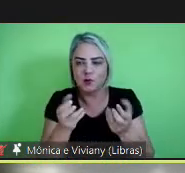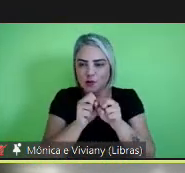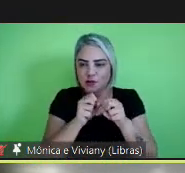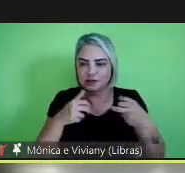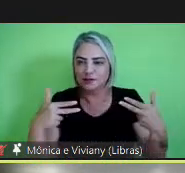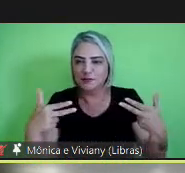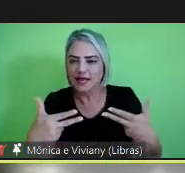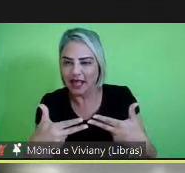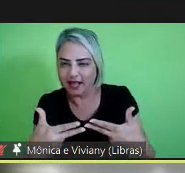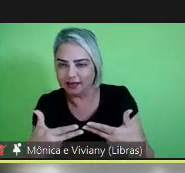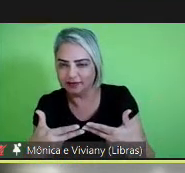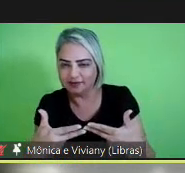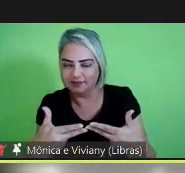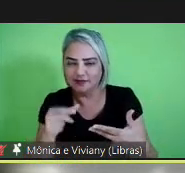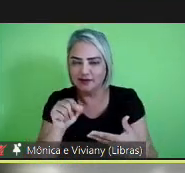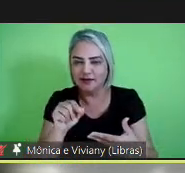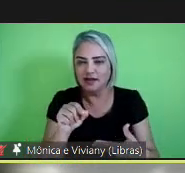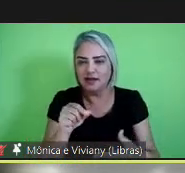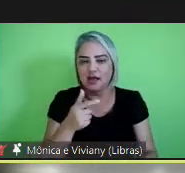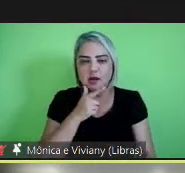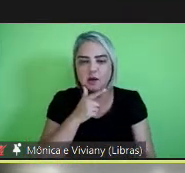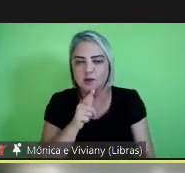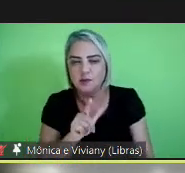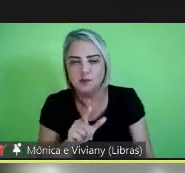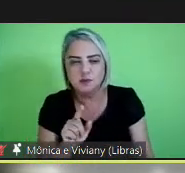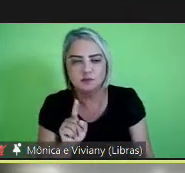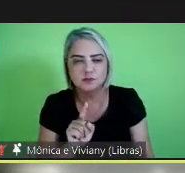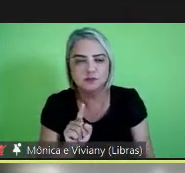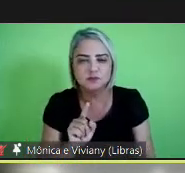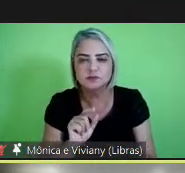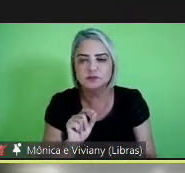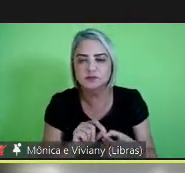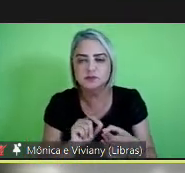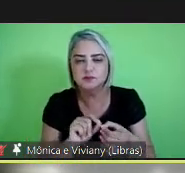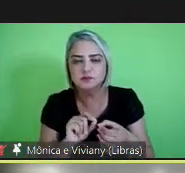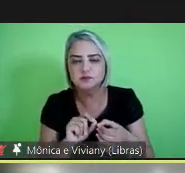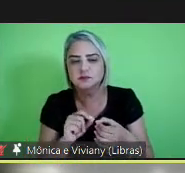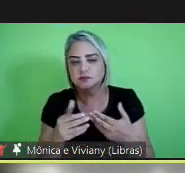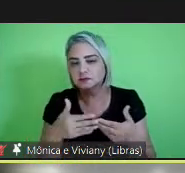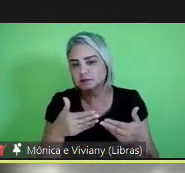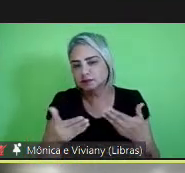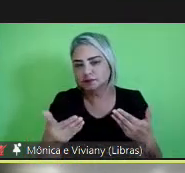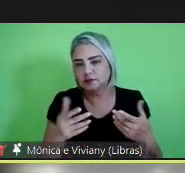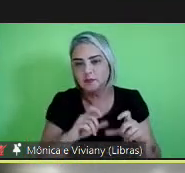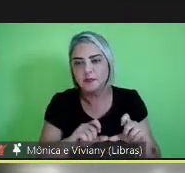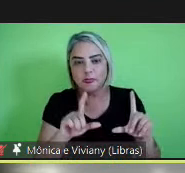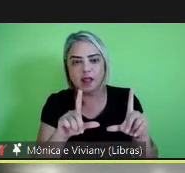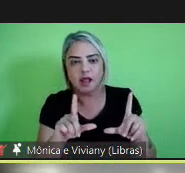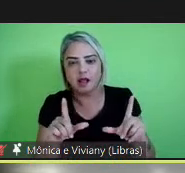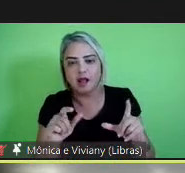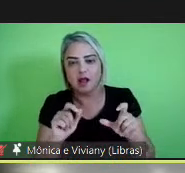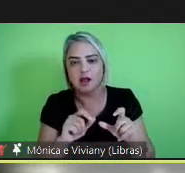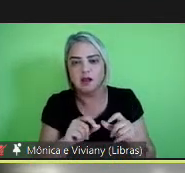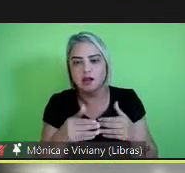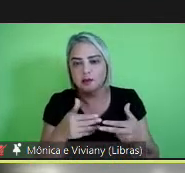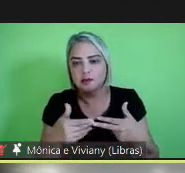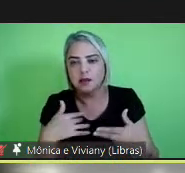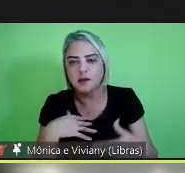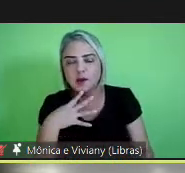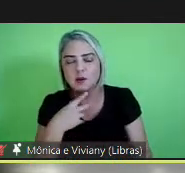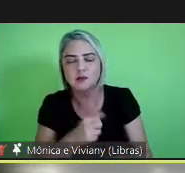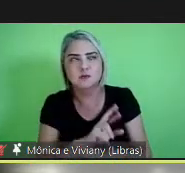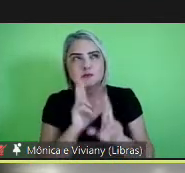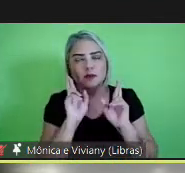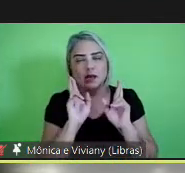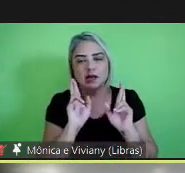to make much of the session today, but hopefully this will add some value to